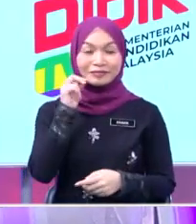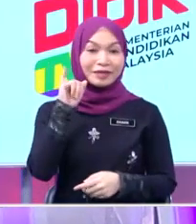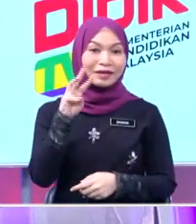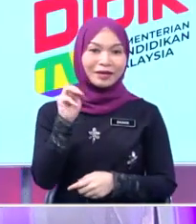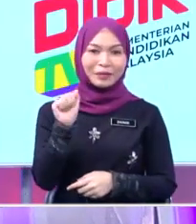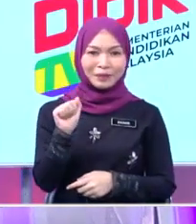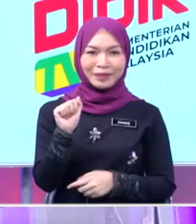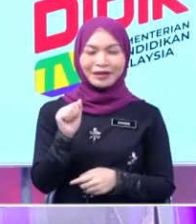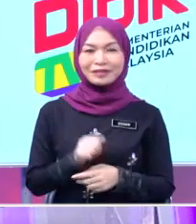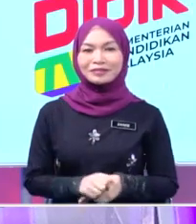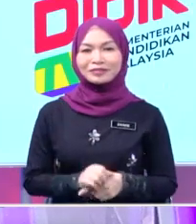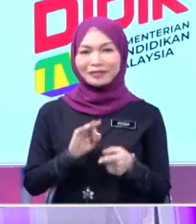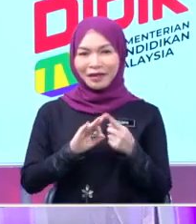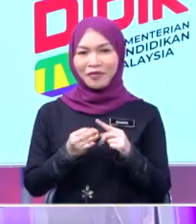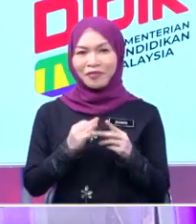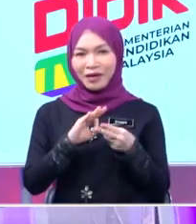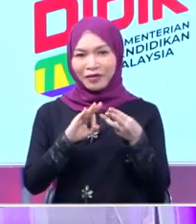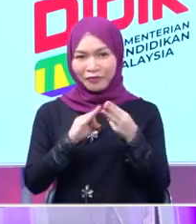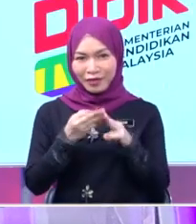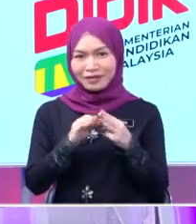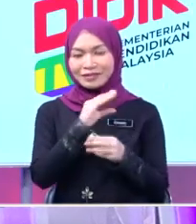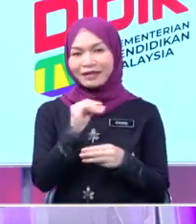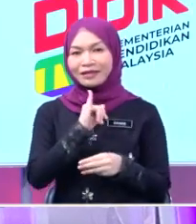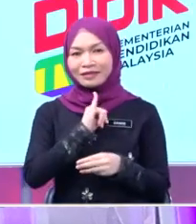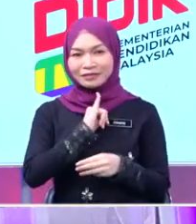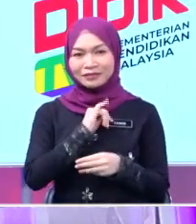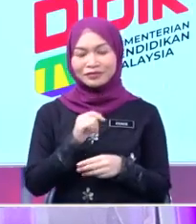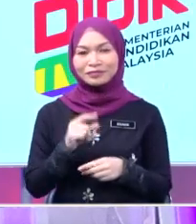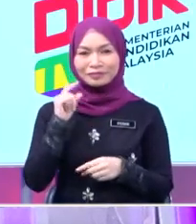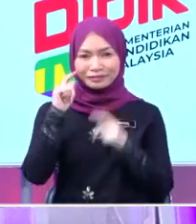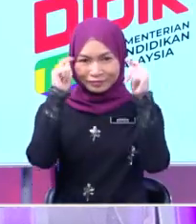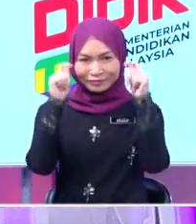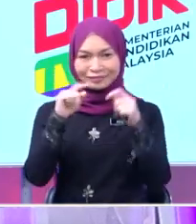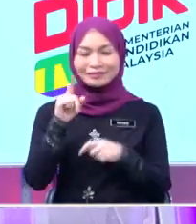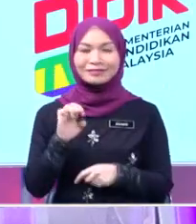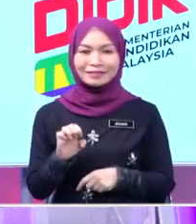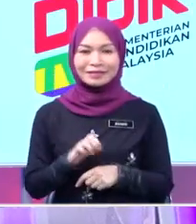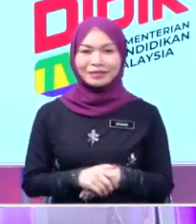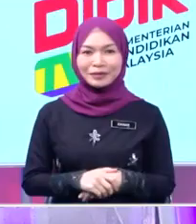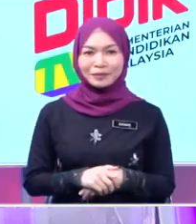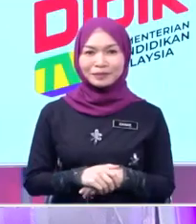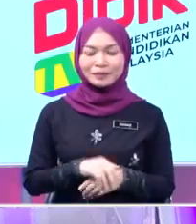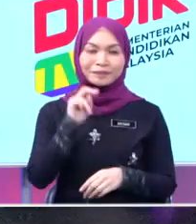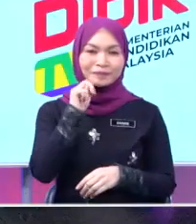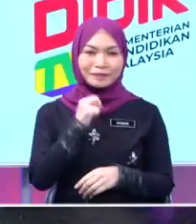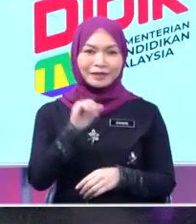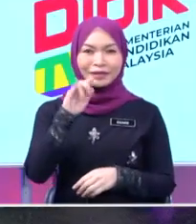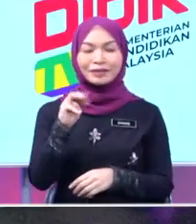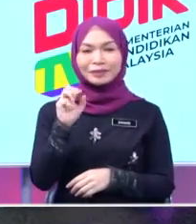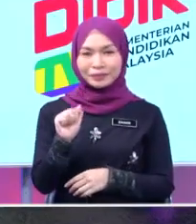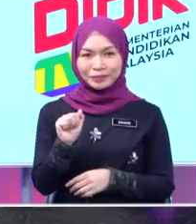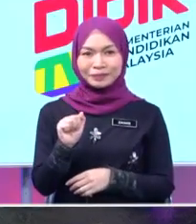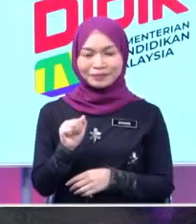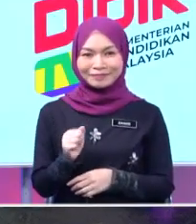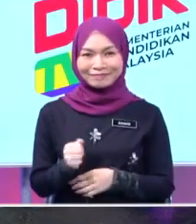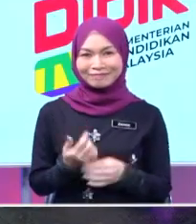classmates on Google Meets and with our sign language interpreter Puan Zaimi as well. Alright, so Puan Ima, Yes, in Chris. this segment what will